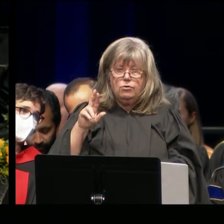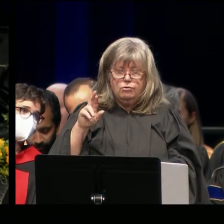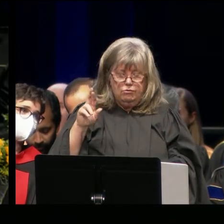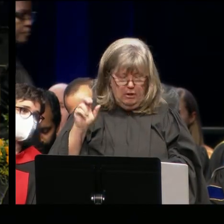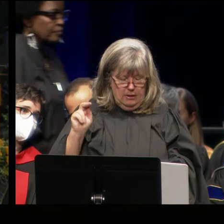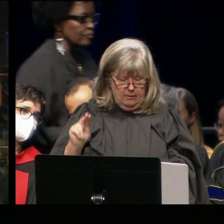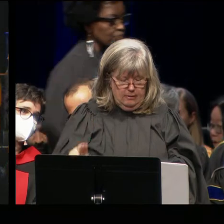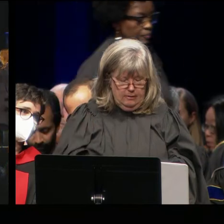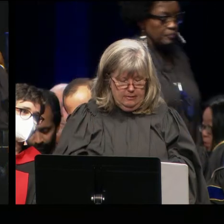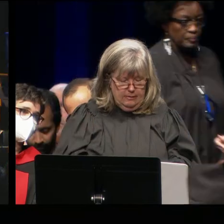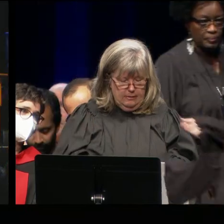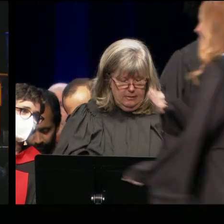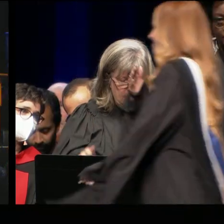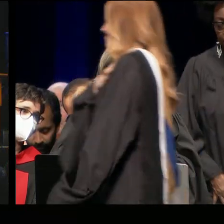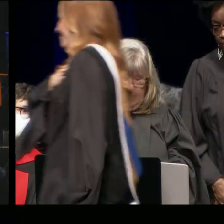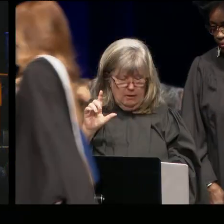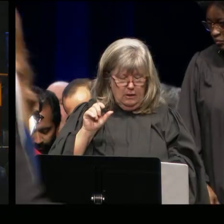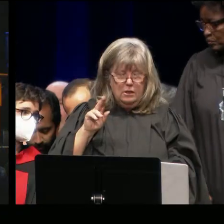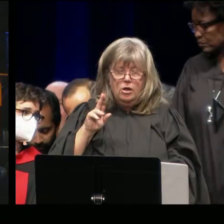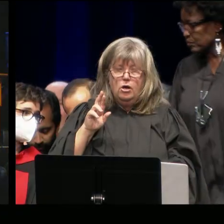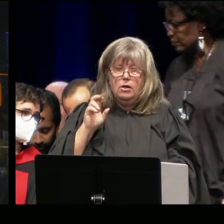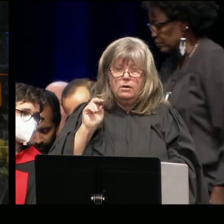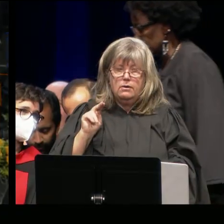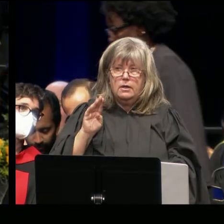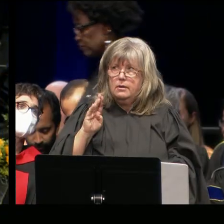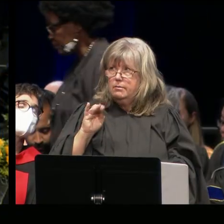Lauren Bird.